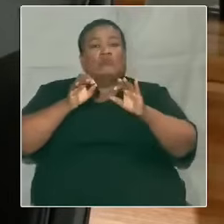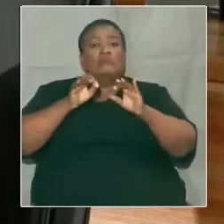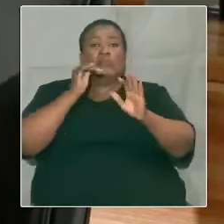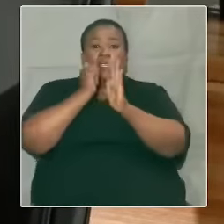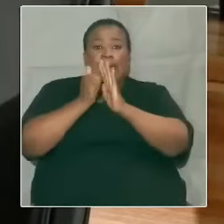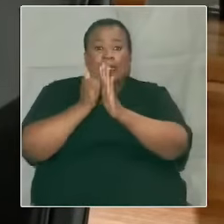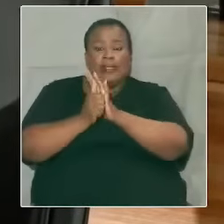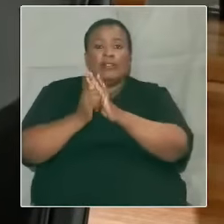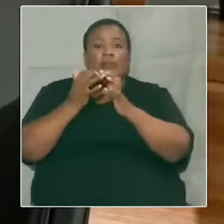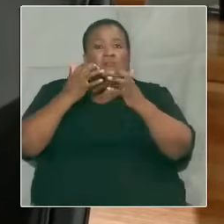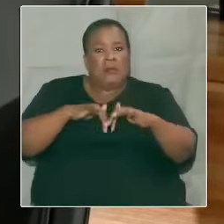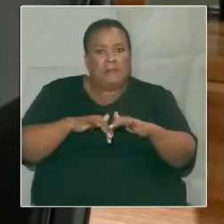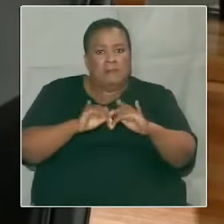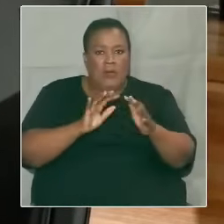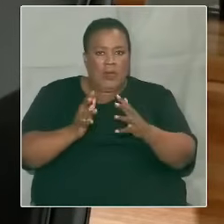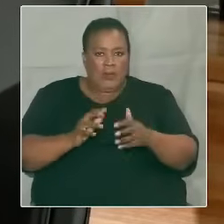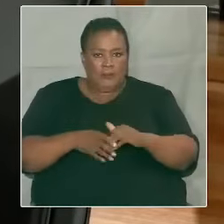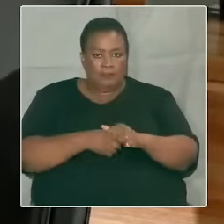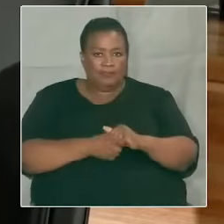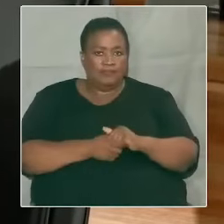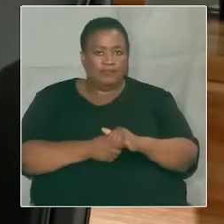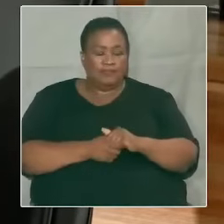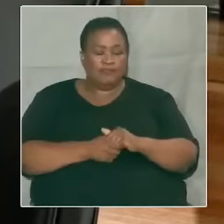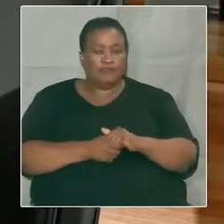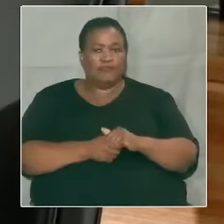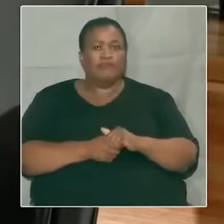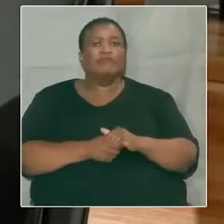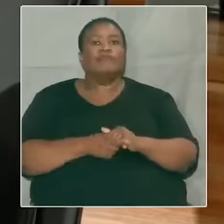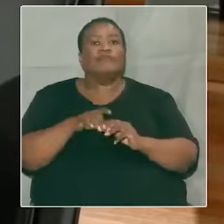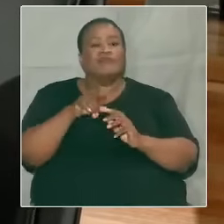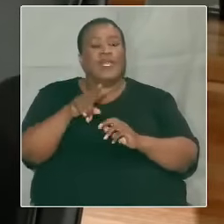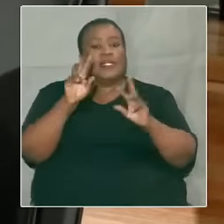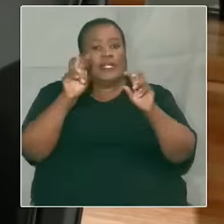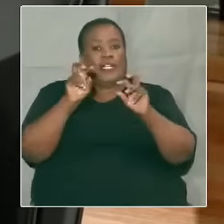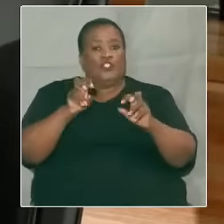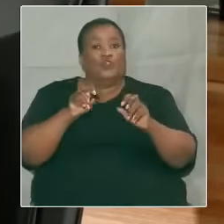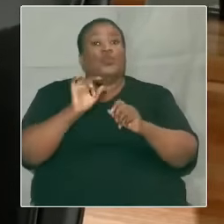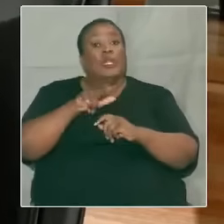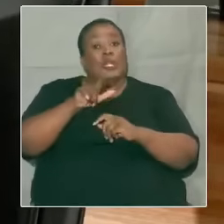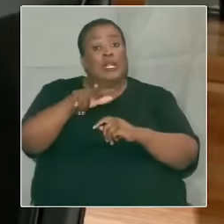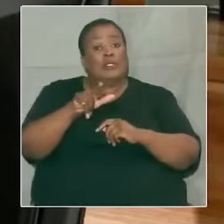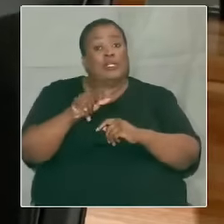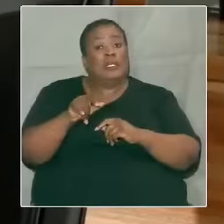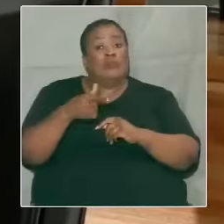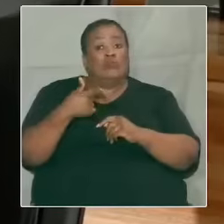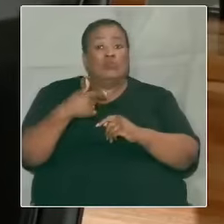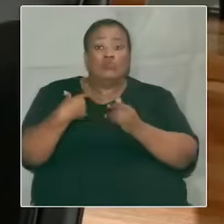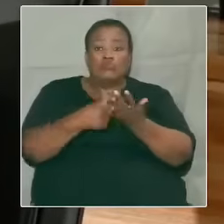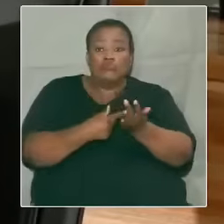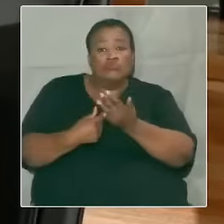topic. Like the Chair said, it is a matter that you deal with later